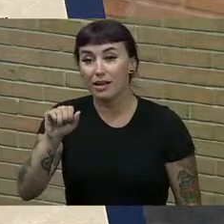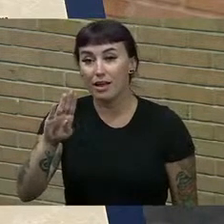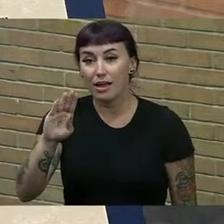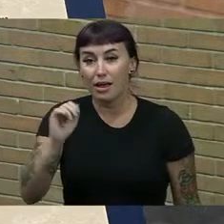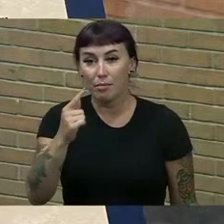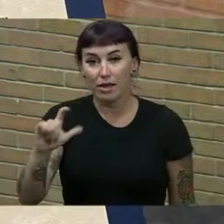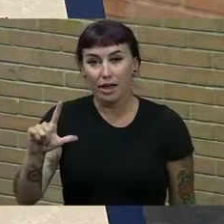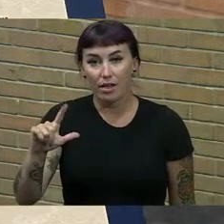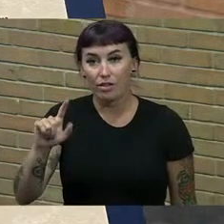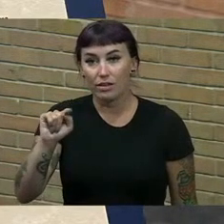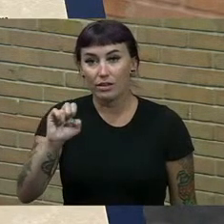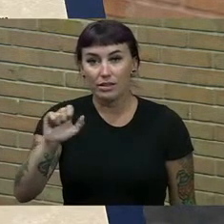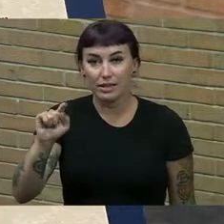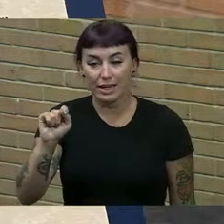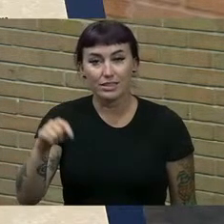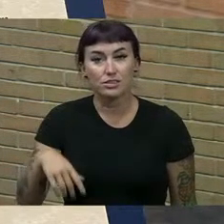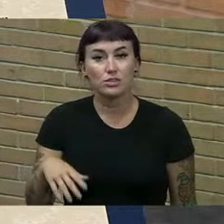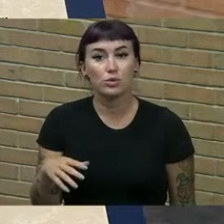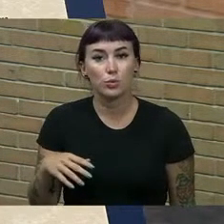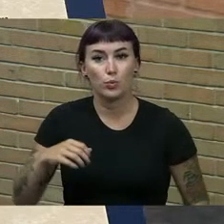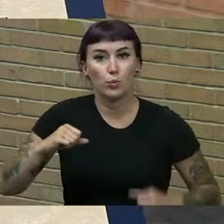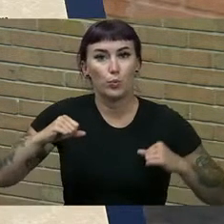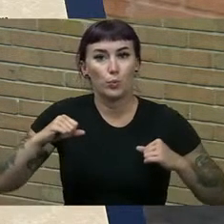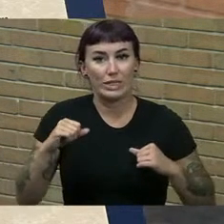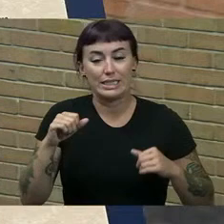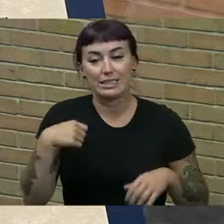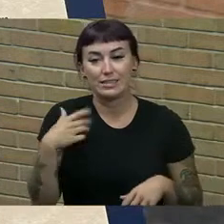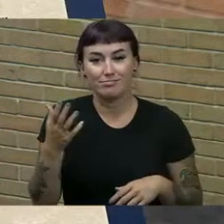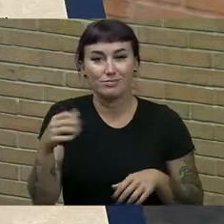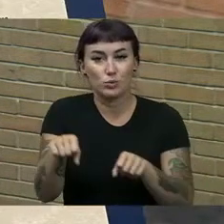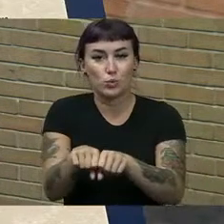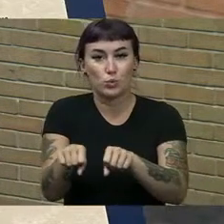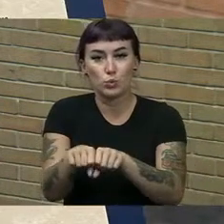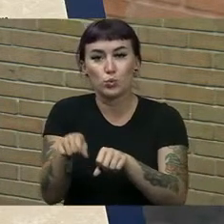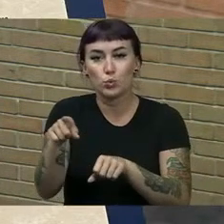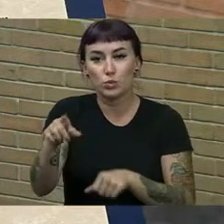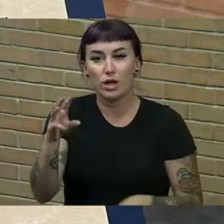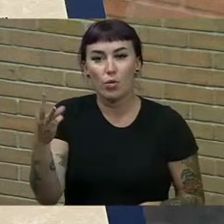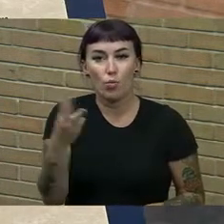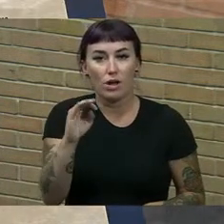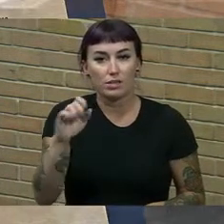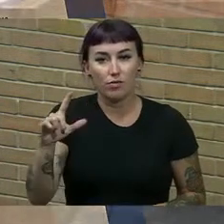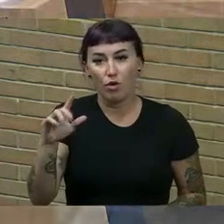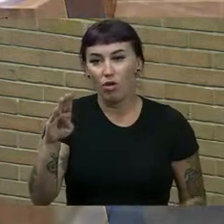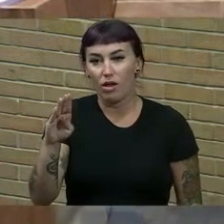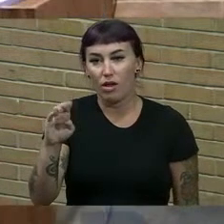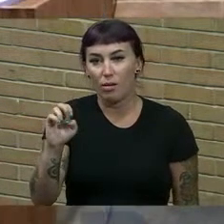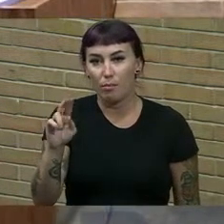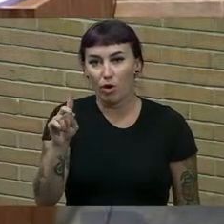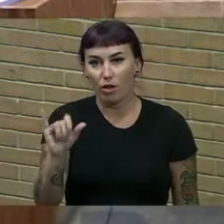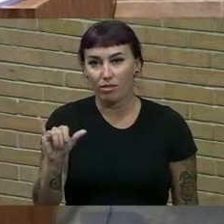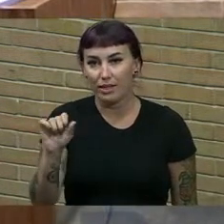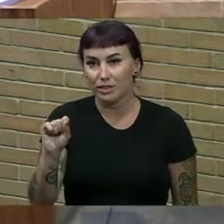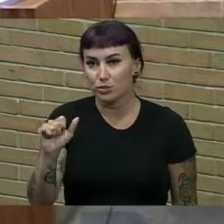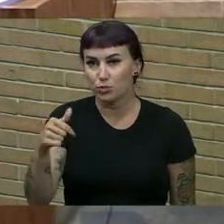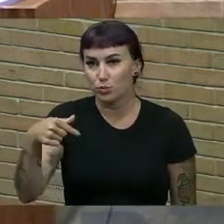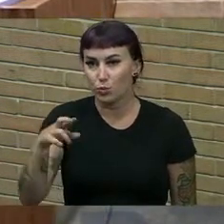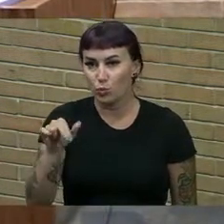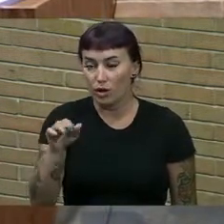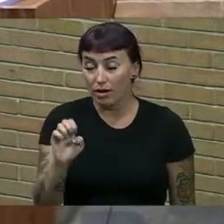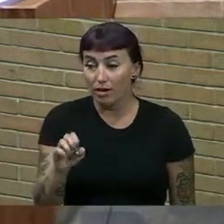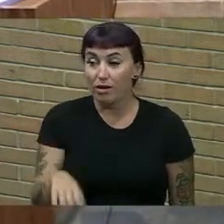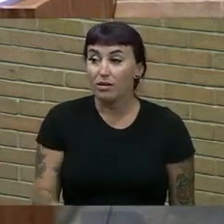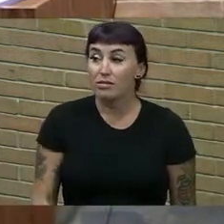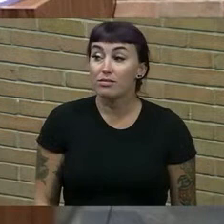Teet's Winged Sneakers at Westfall and Berkeley Square. And whereas teachers